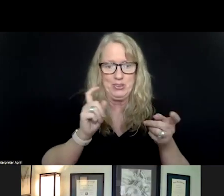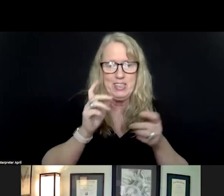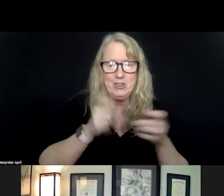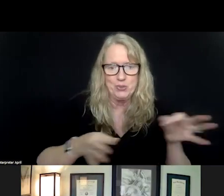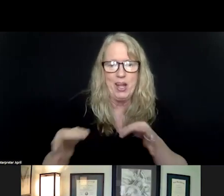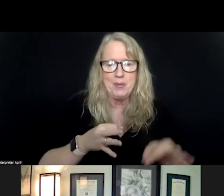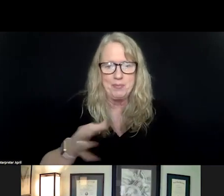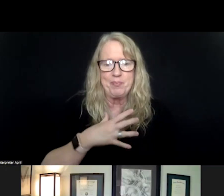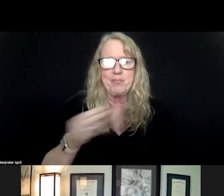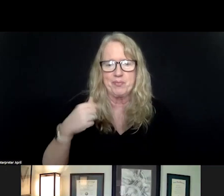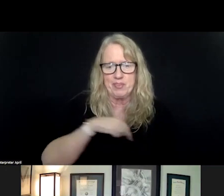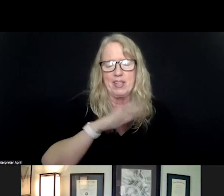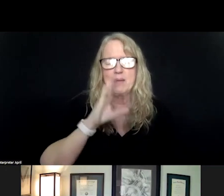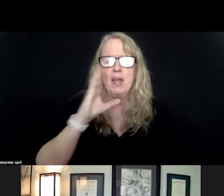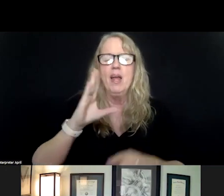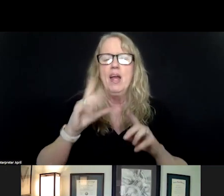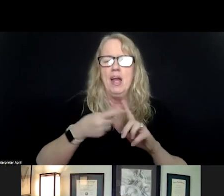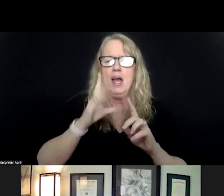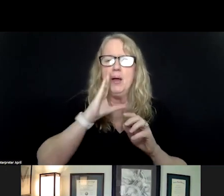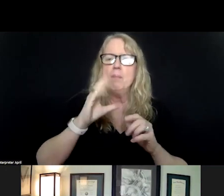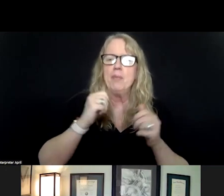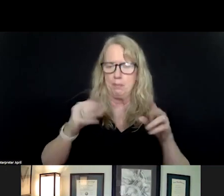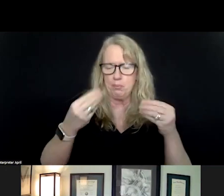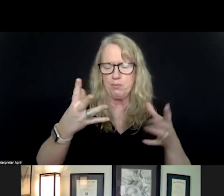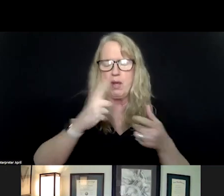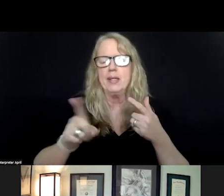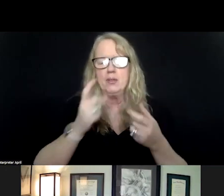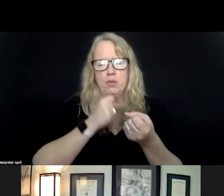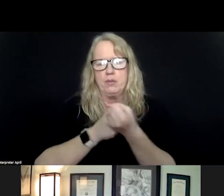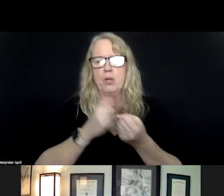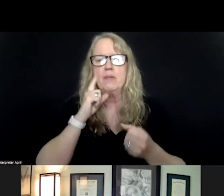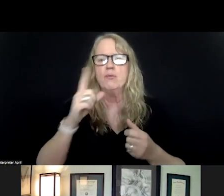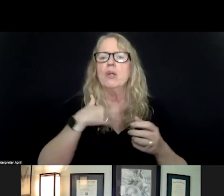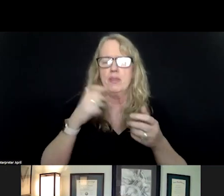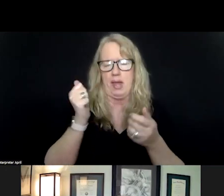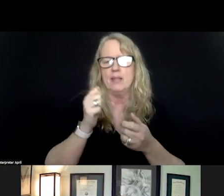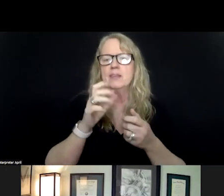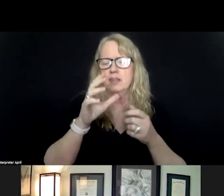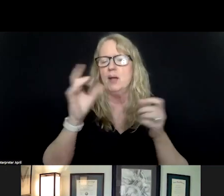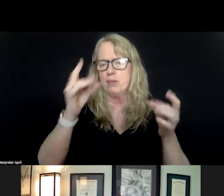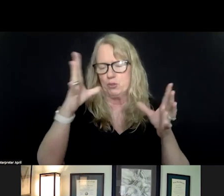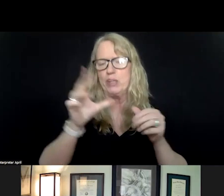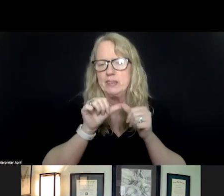that some of the services can be provided at one support side of our crisis continuum and some on the other.